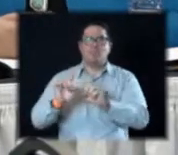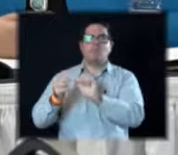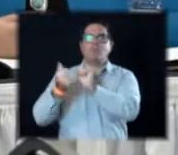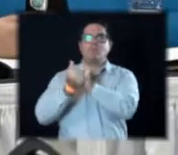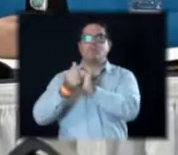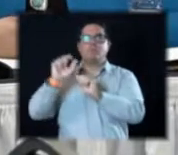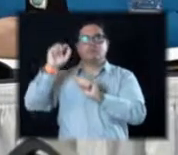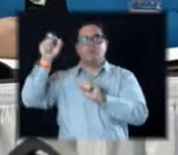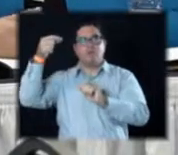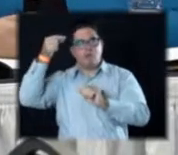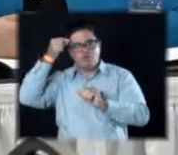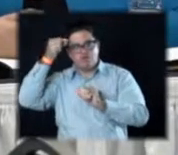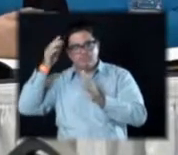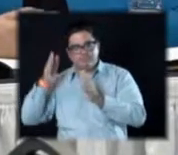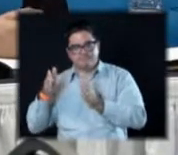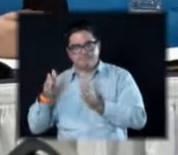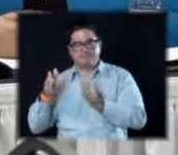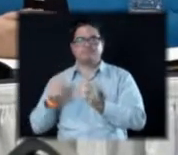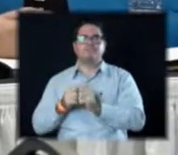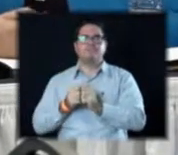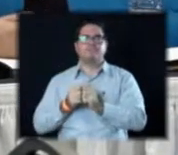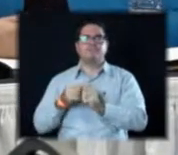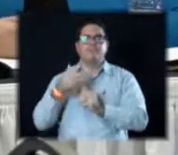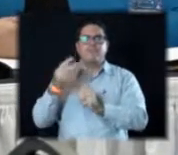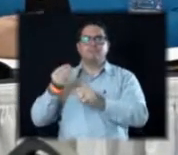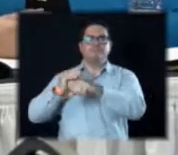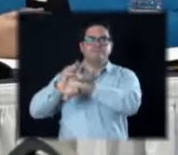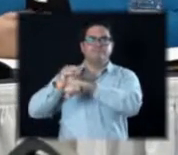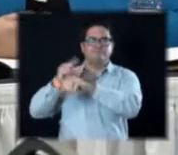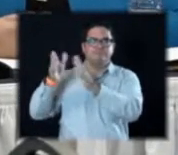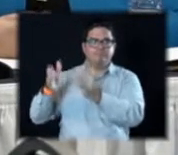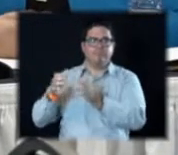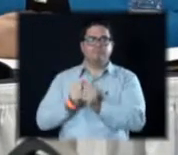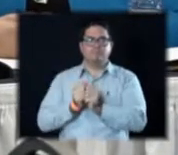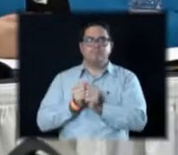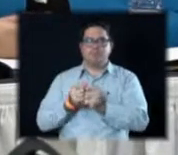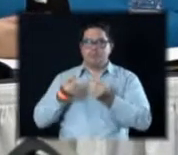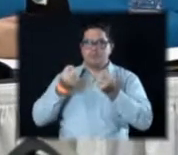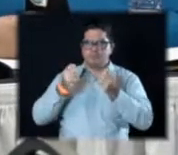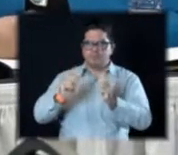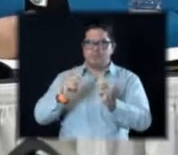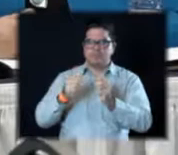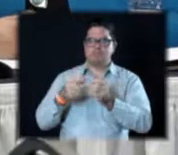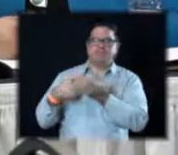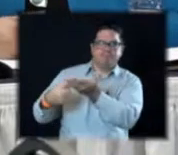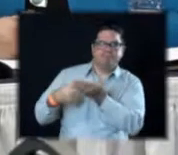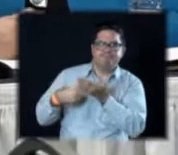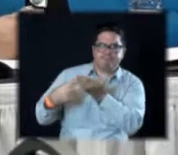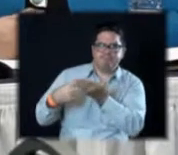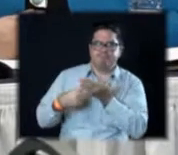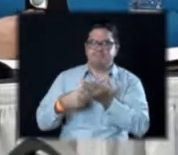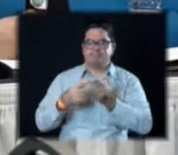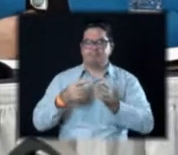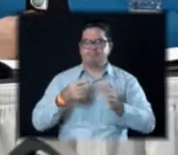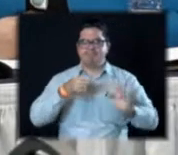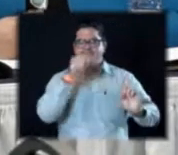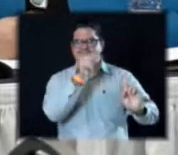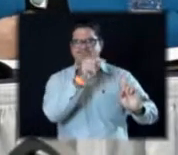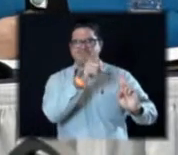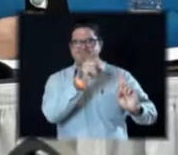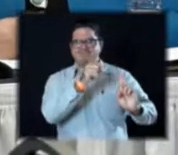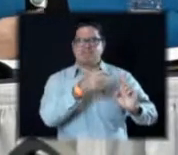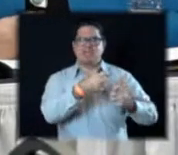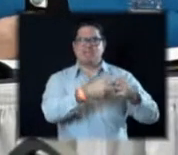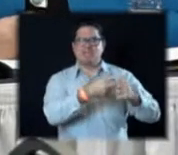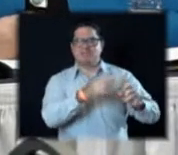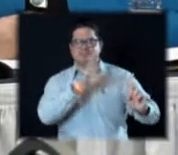advisors. The board has been actively engaged in helping the government and working together with the government to address these significant data gaps, and